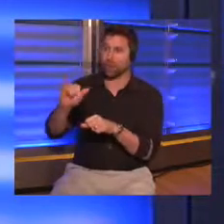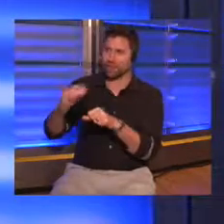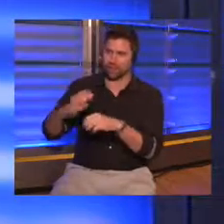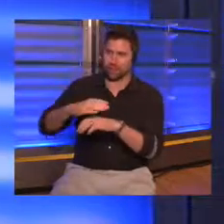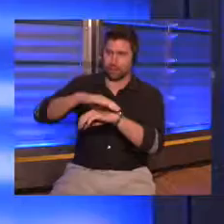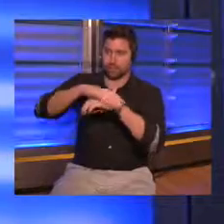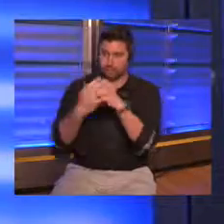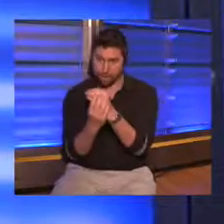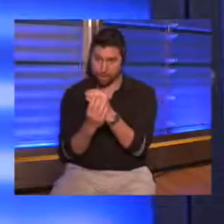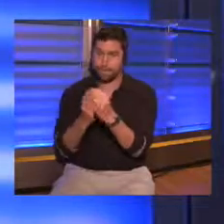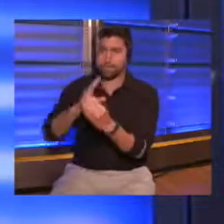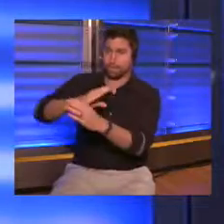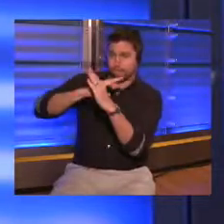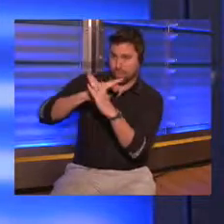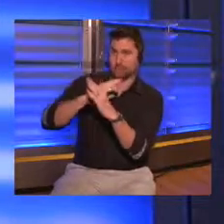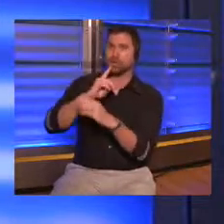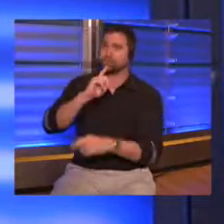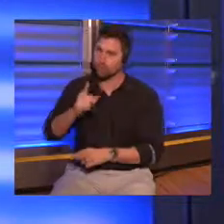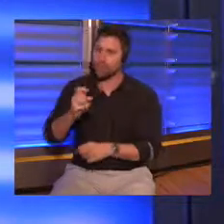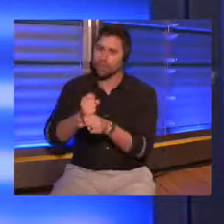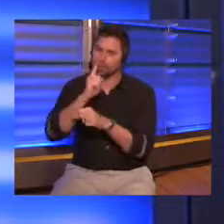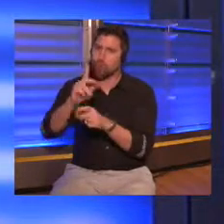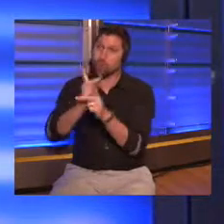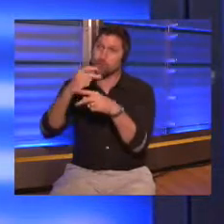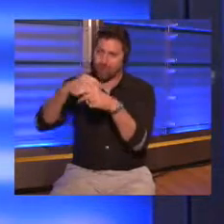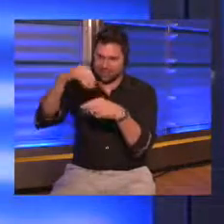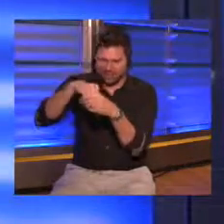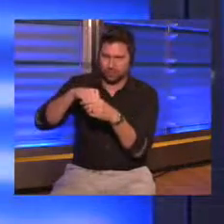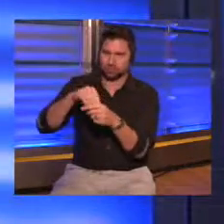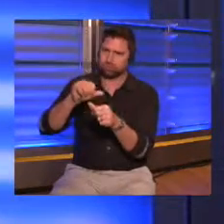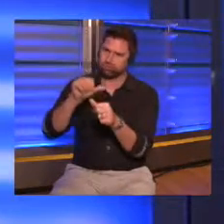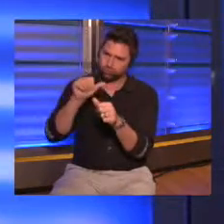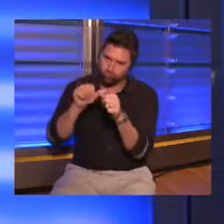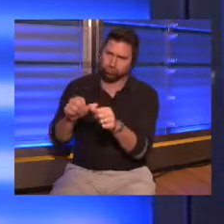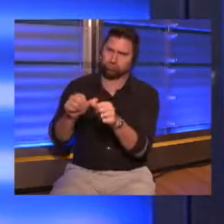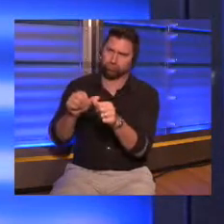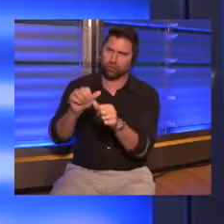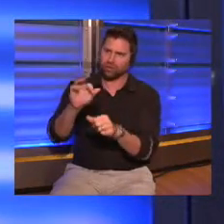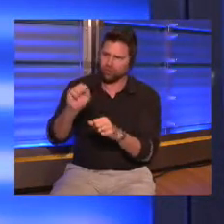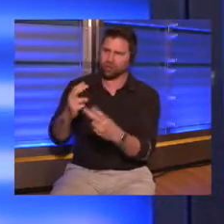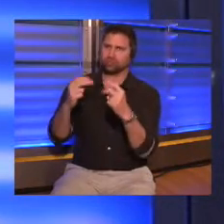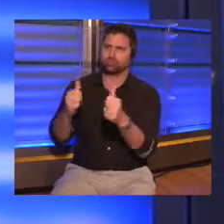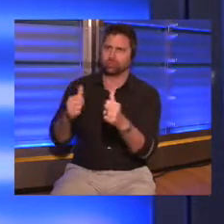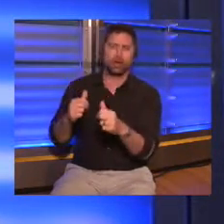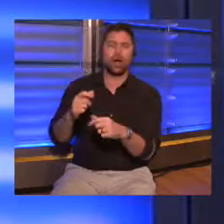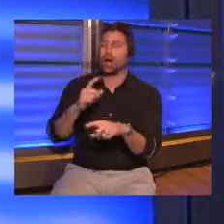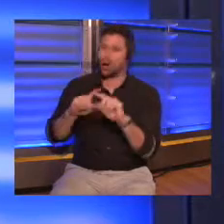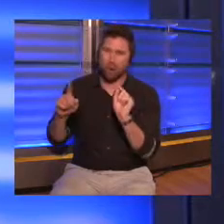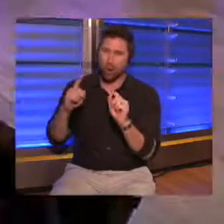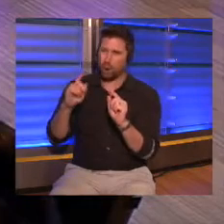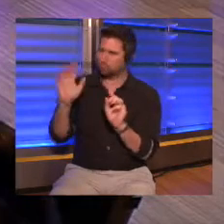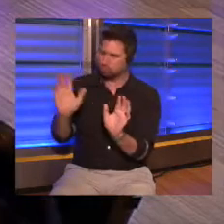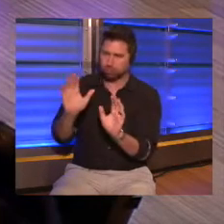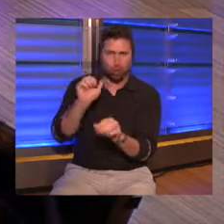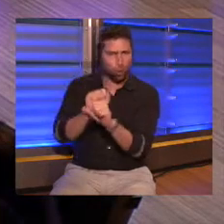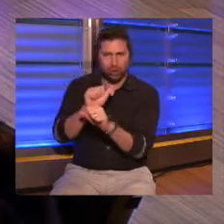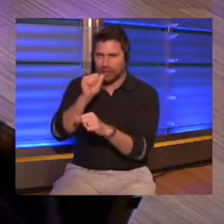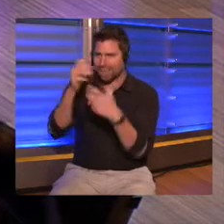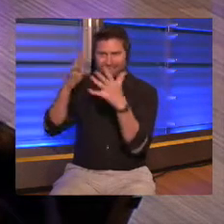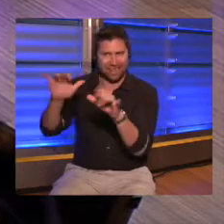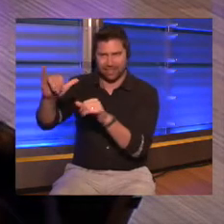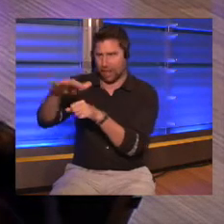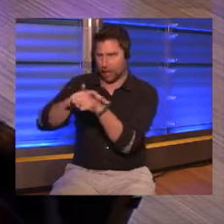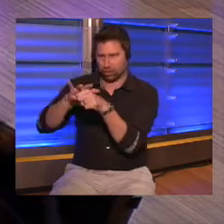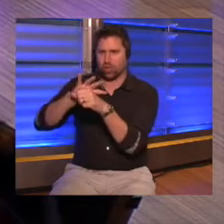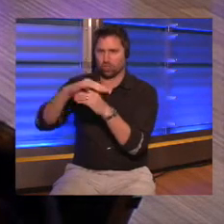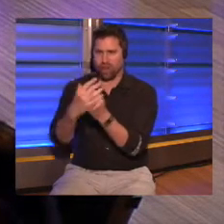present and real to make sure that the product inside stays what it is. But know that our work is not done in that area, and that we are going to fix that